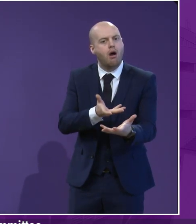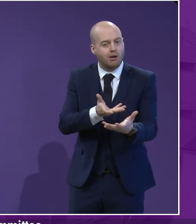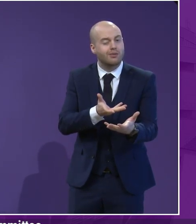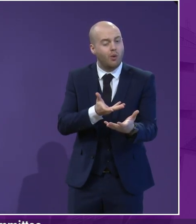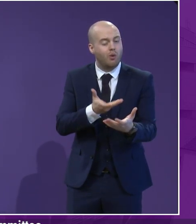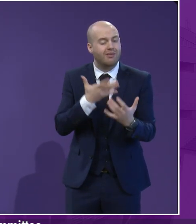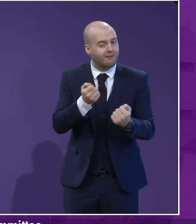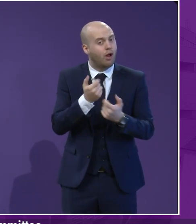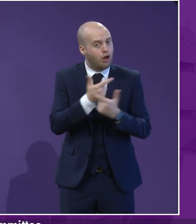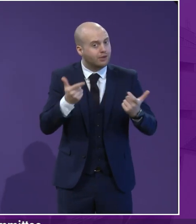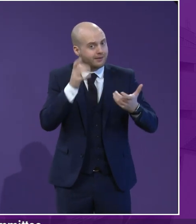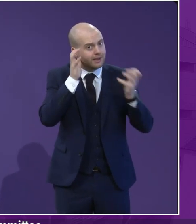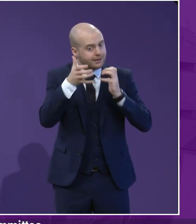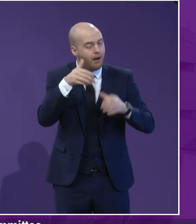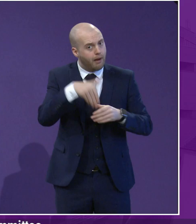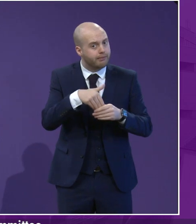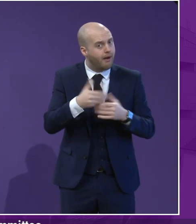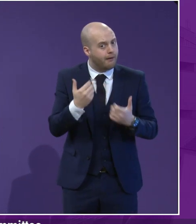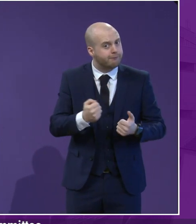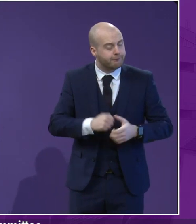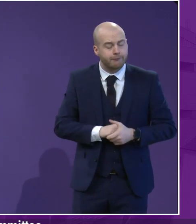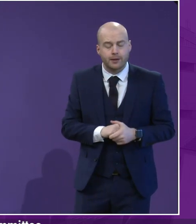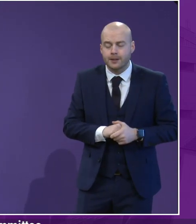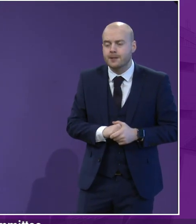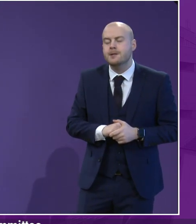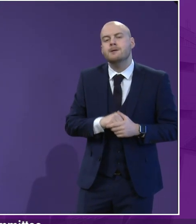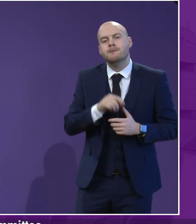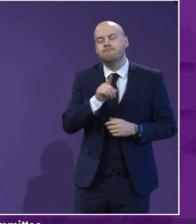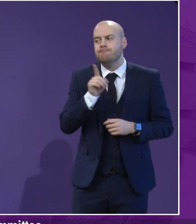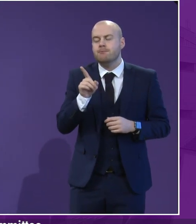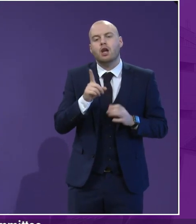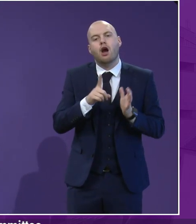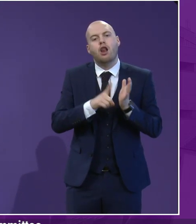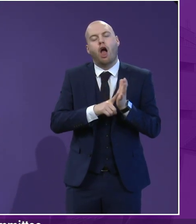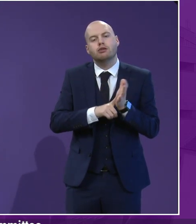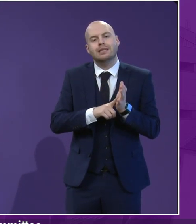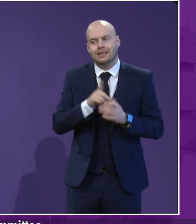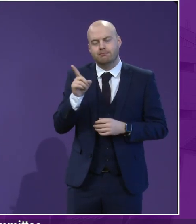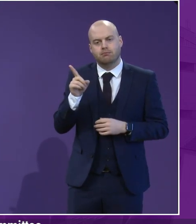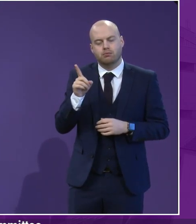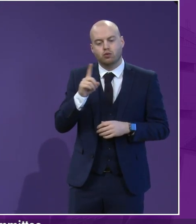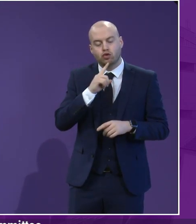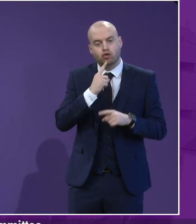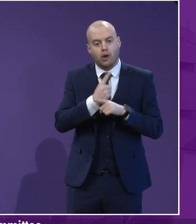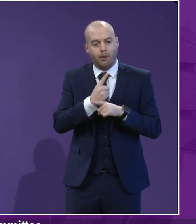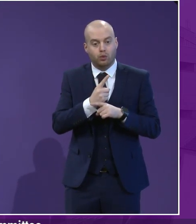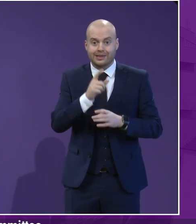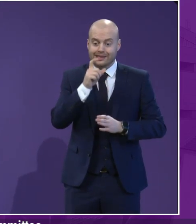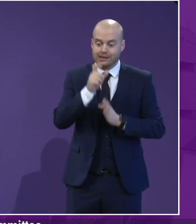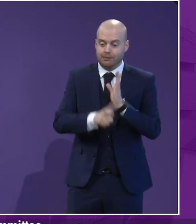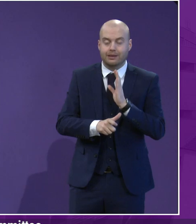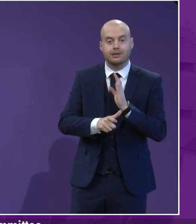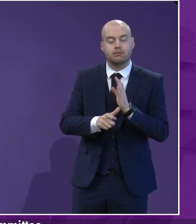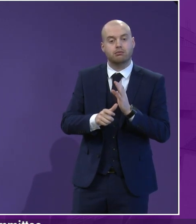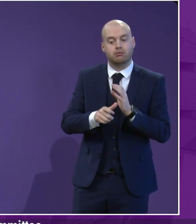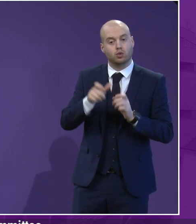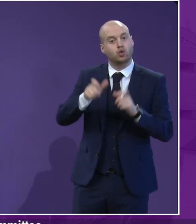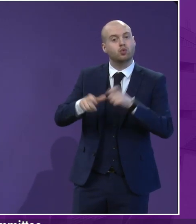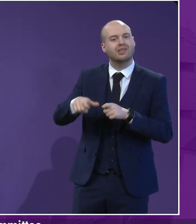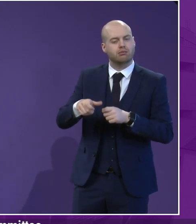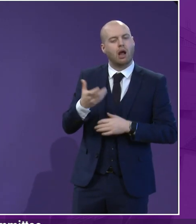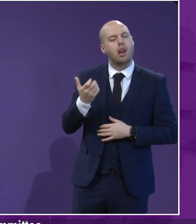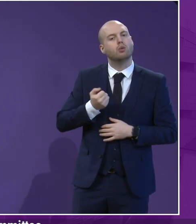at the university. And they would have to look quite carefully at the application and about how they would build a package around that. So there was quite a lot of